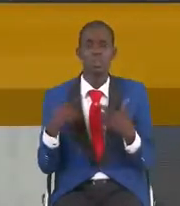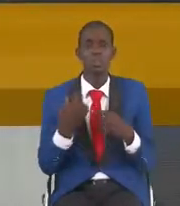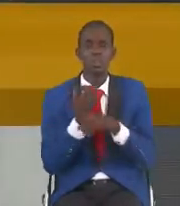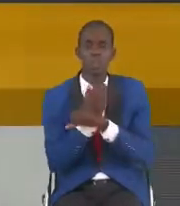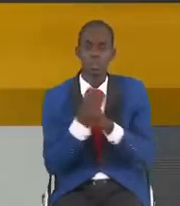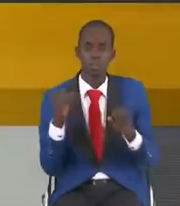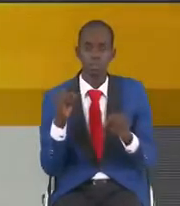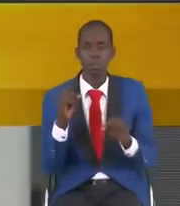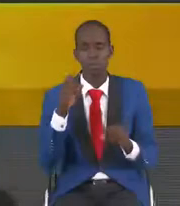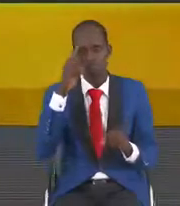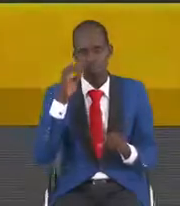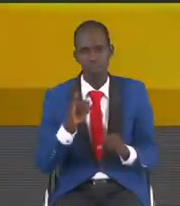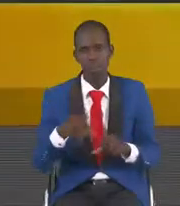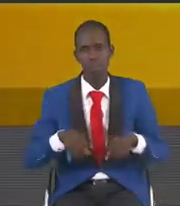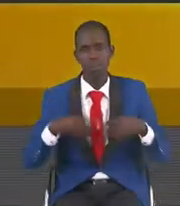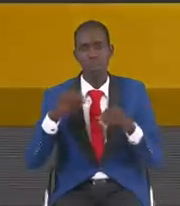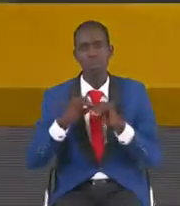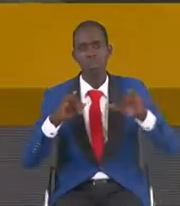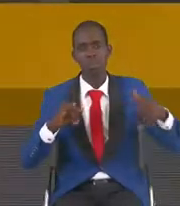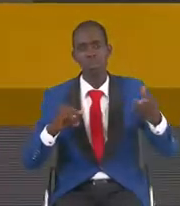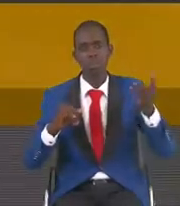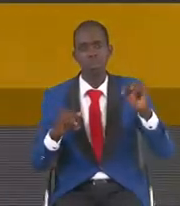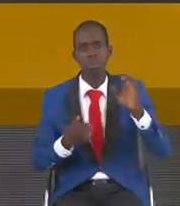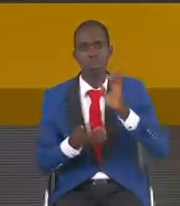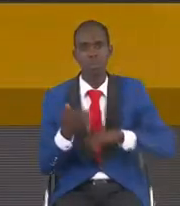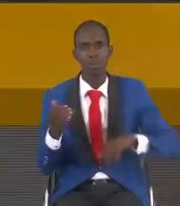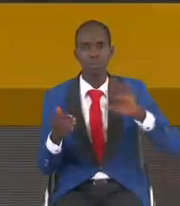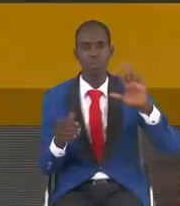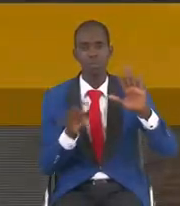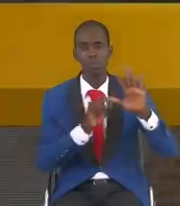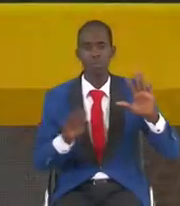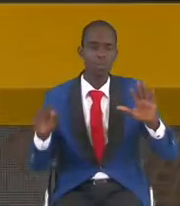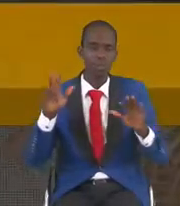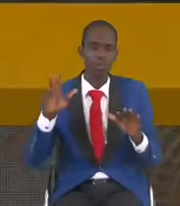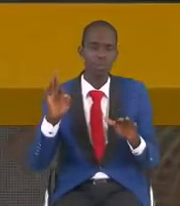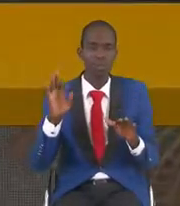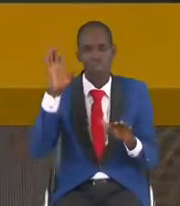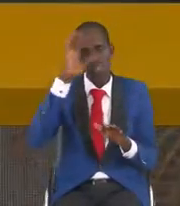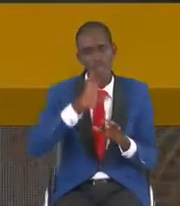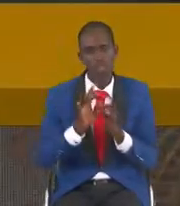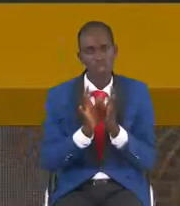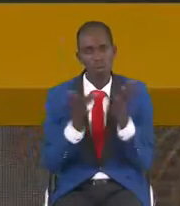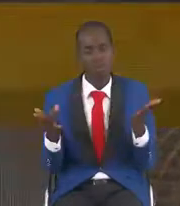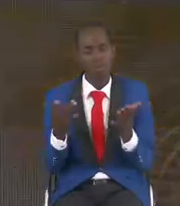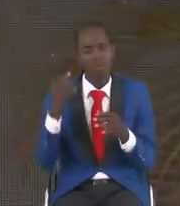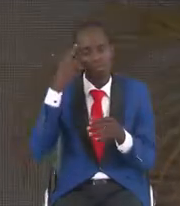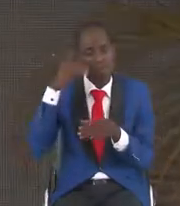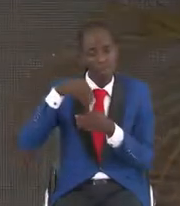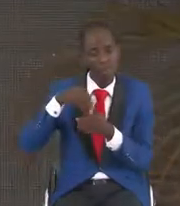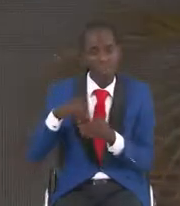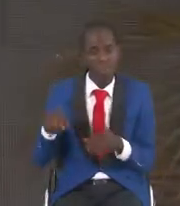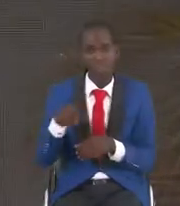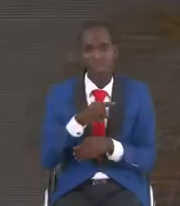In John chapter 5, verse 39, search the scriptures, for in them you think